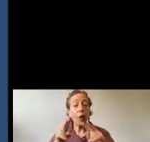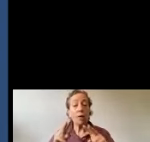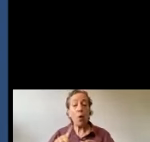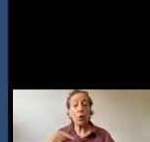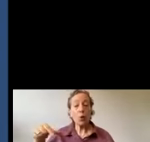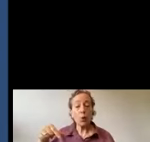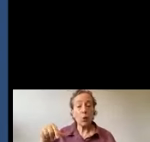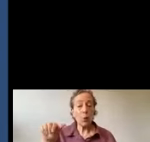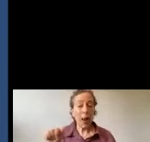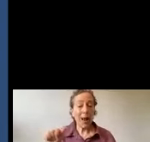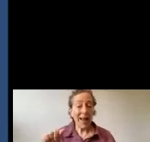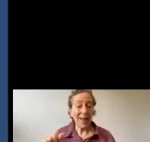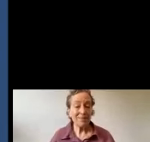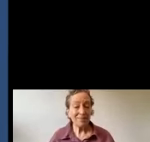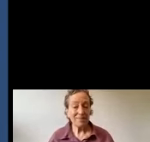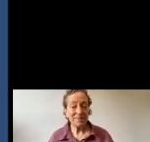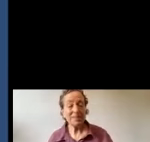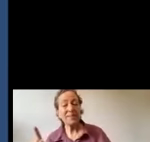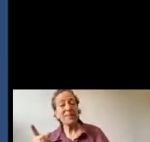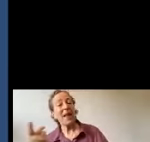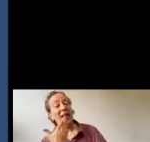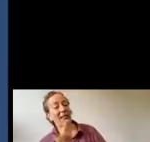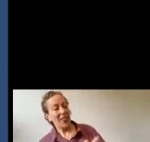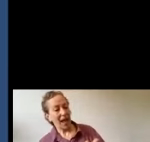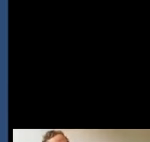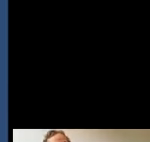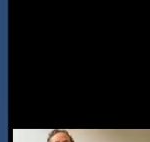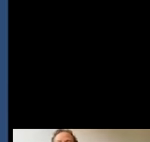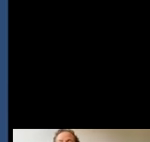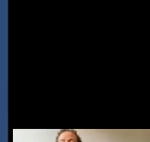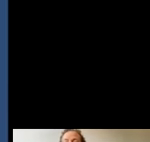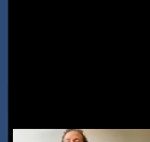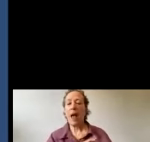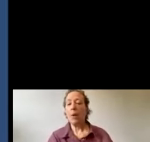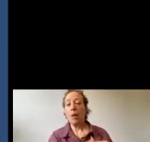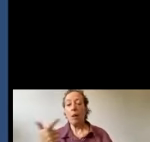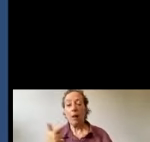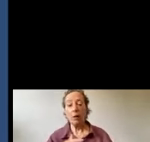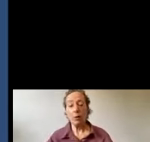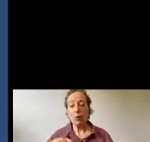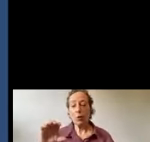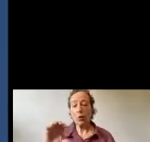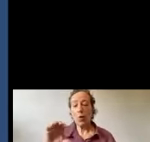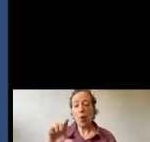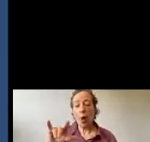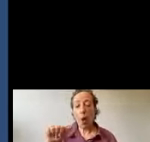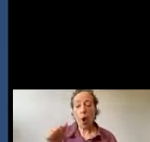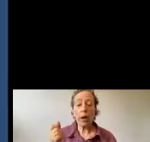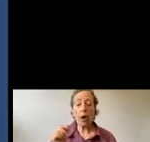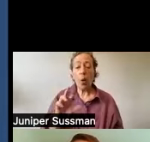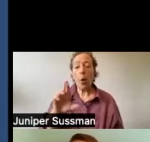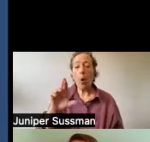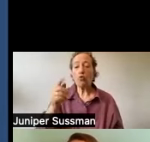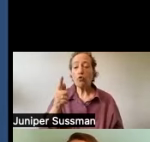Thank you, Dr. Ramers. I'm going to pose this to Claudia or Rachel and see if there are any sort of open comments,